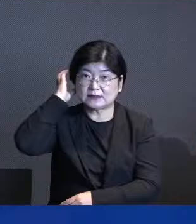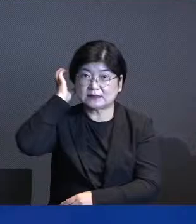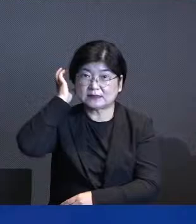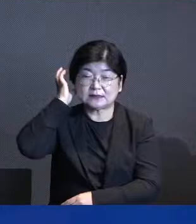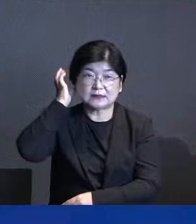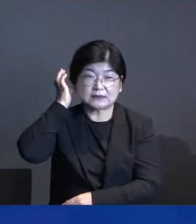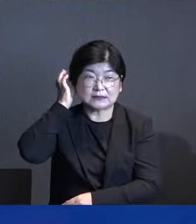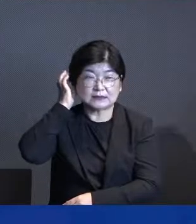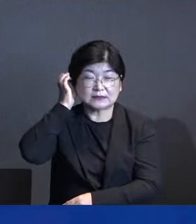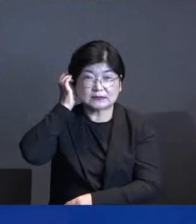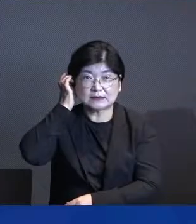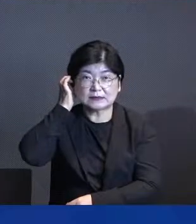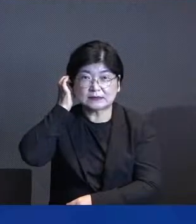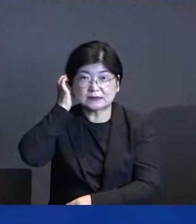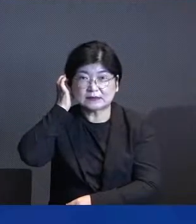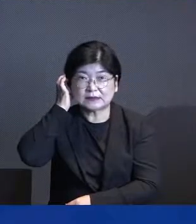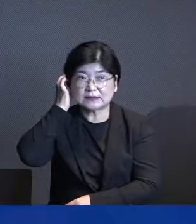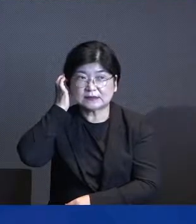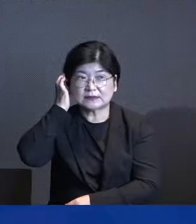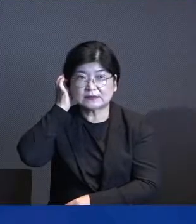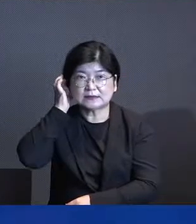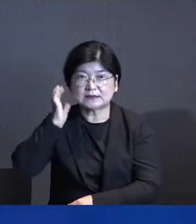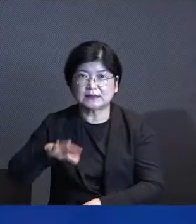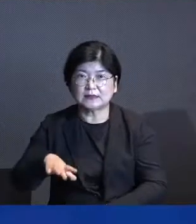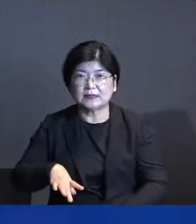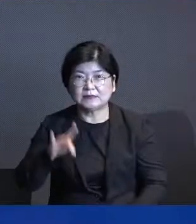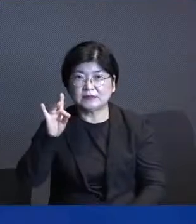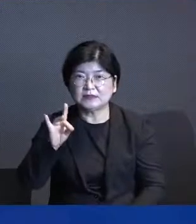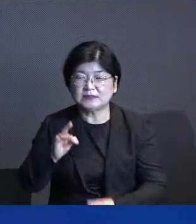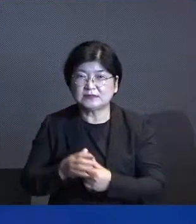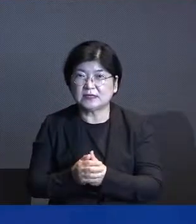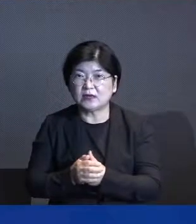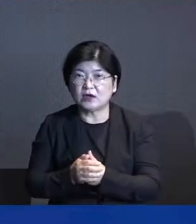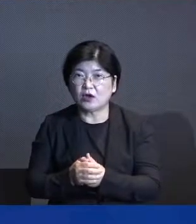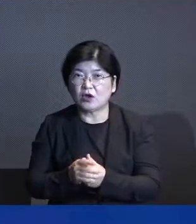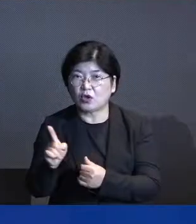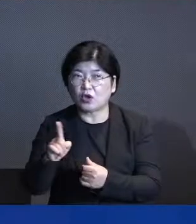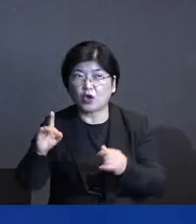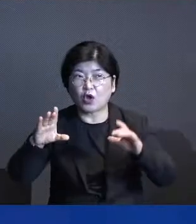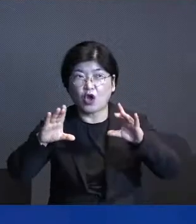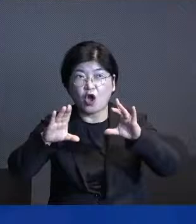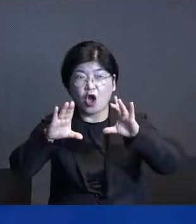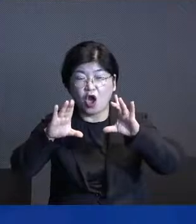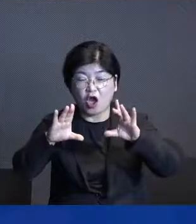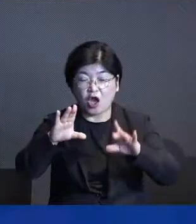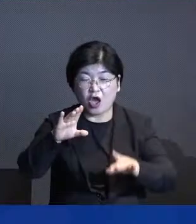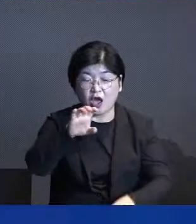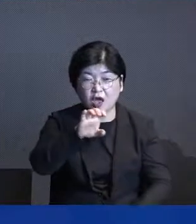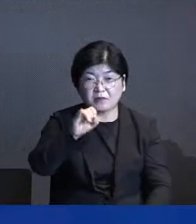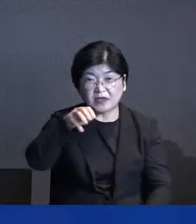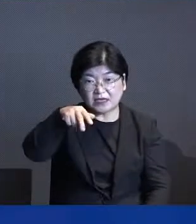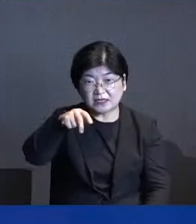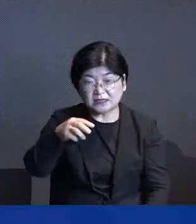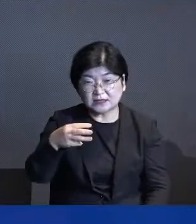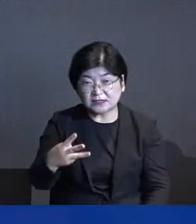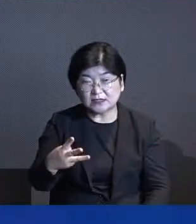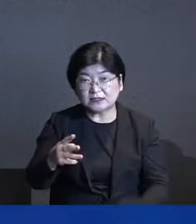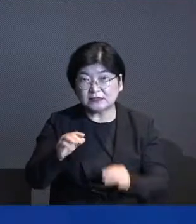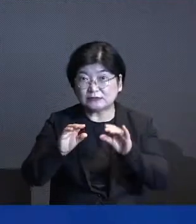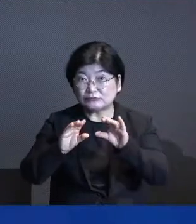in terms of cortical thickness, cortex, where the many important brain cells